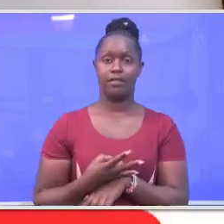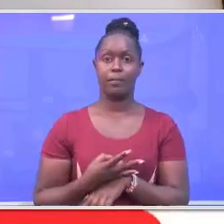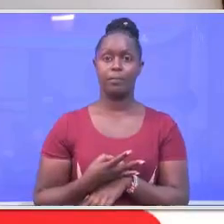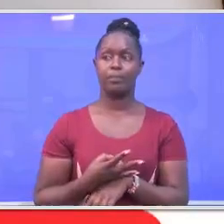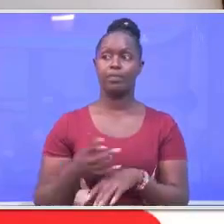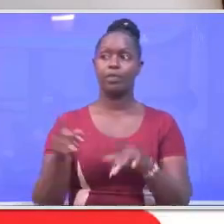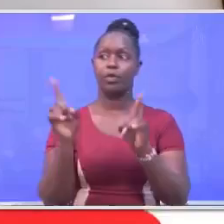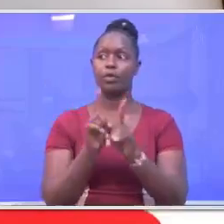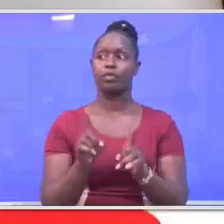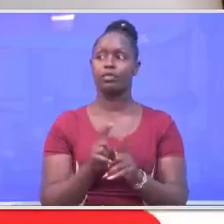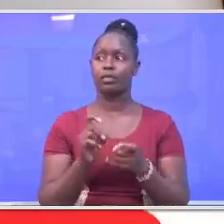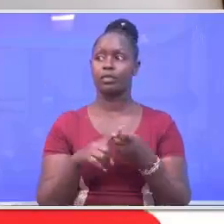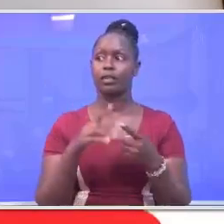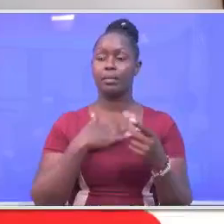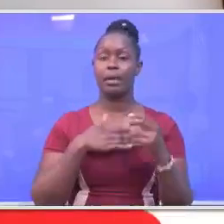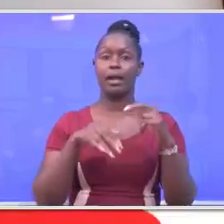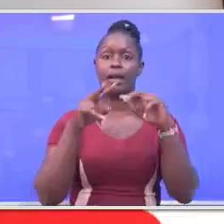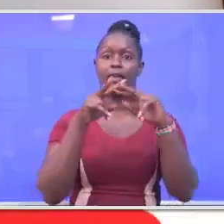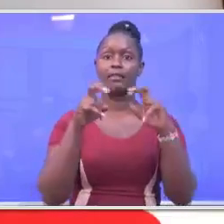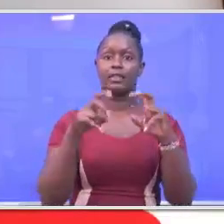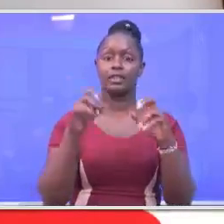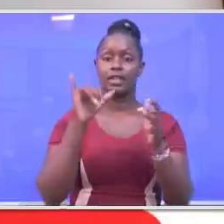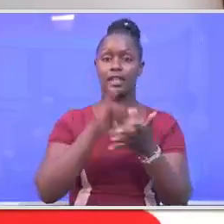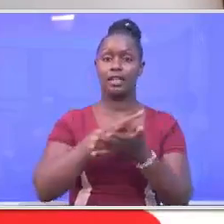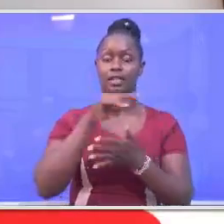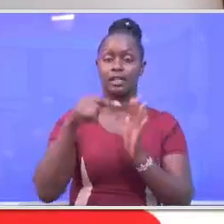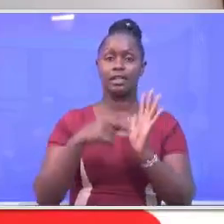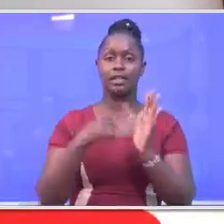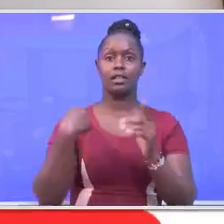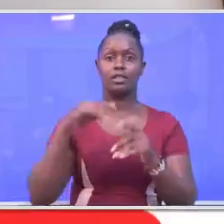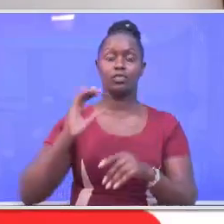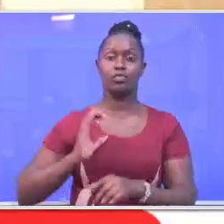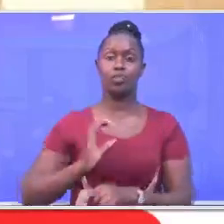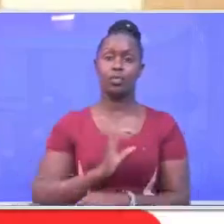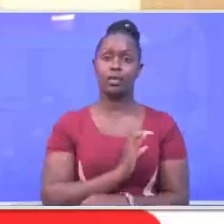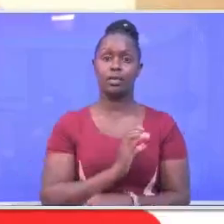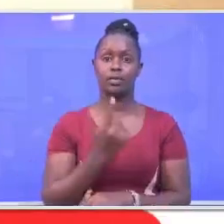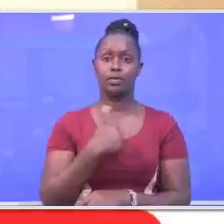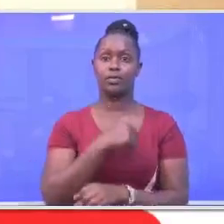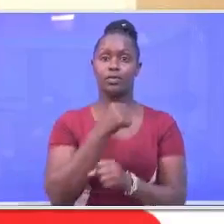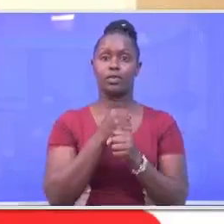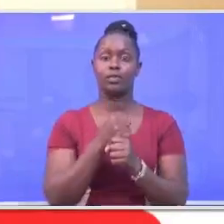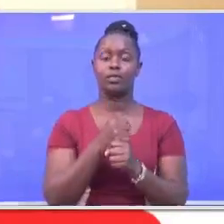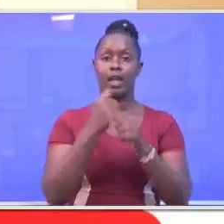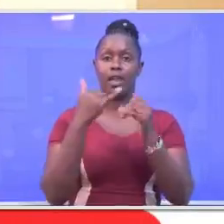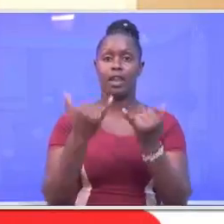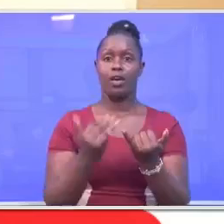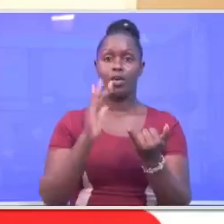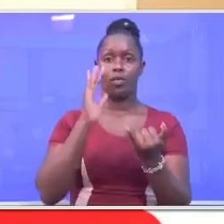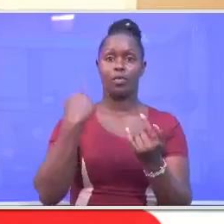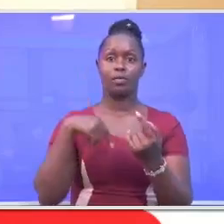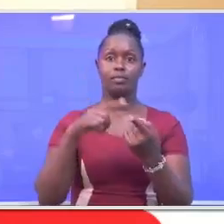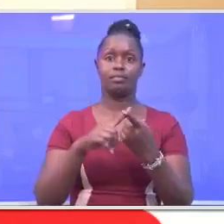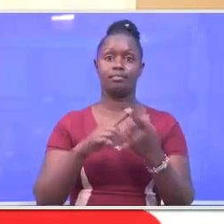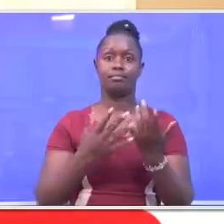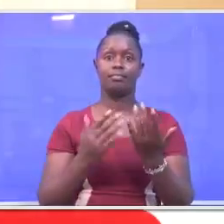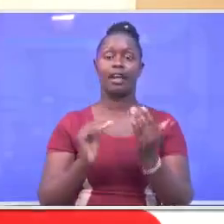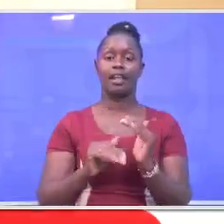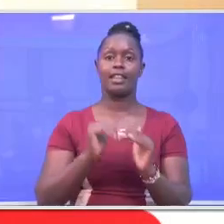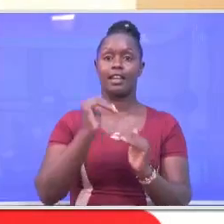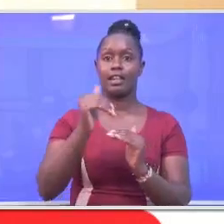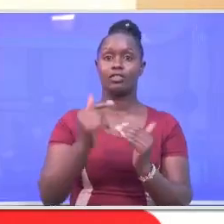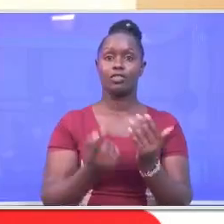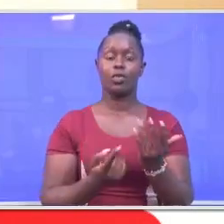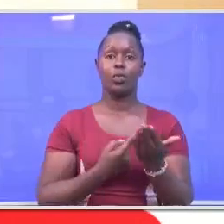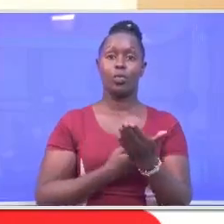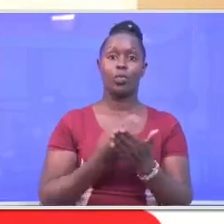this investigation, it is this committee that will do that restructuring through the bill. Committee will sit next in the coming weeks before it